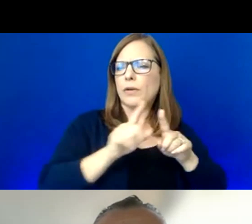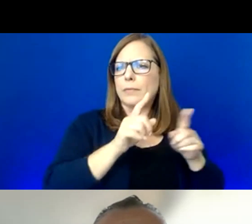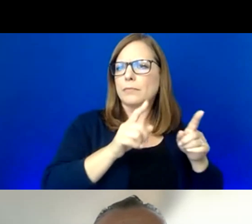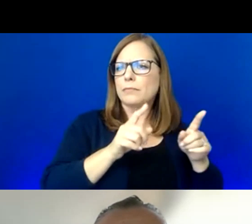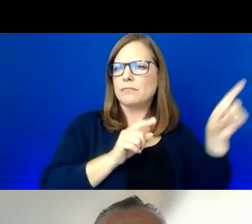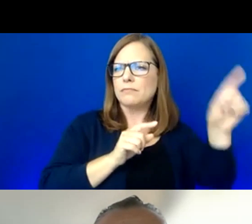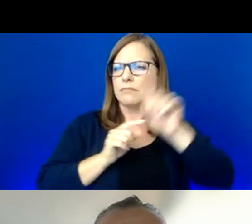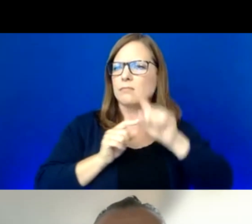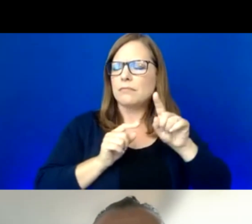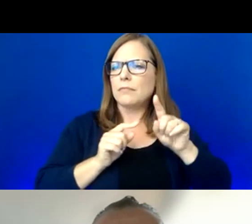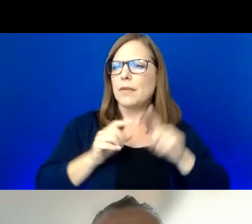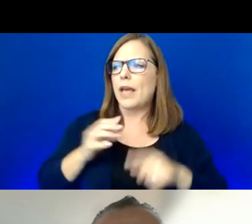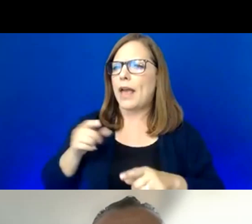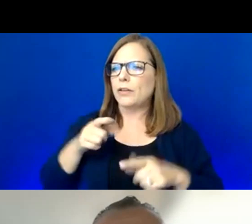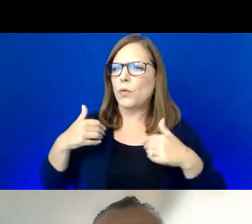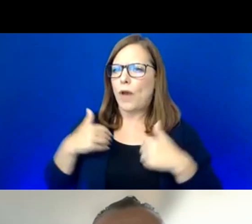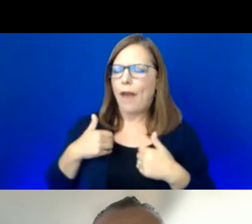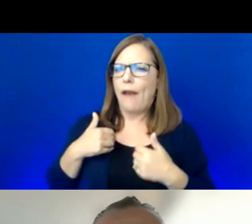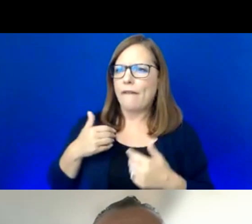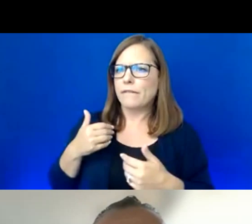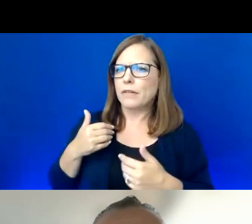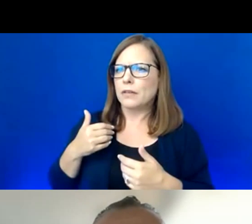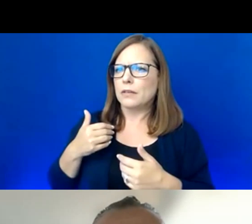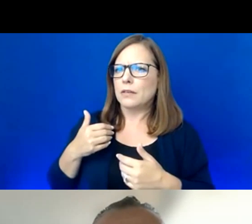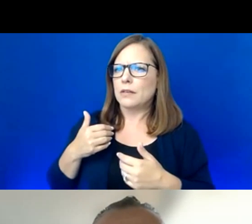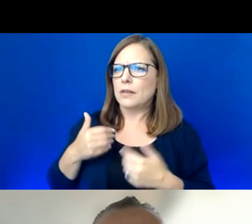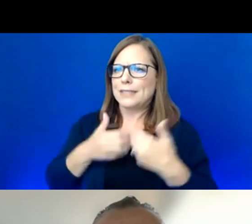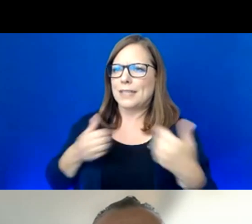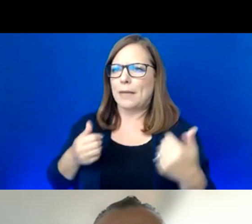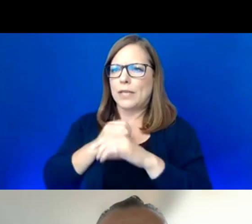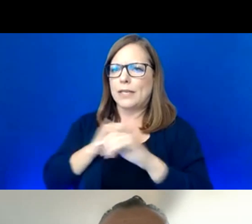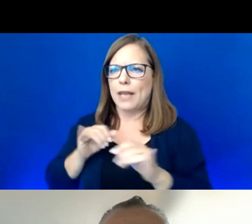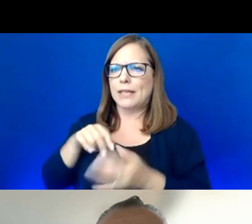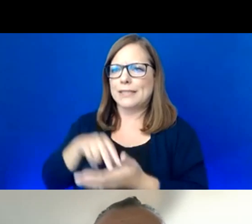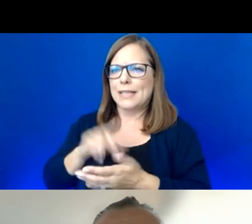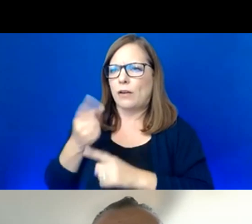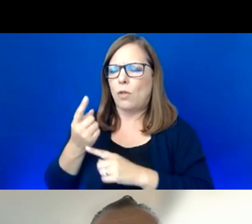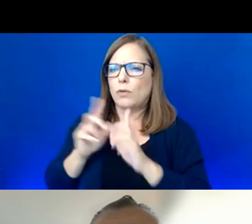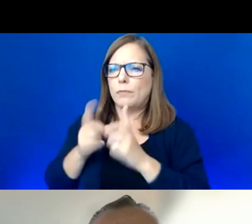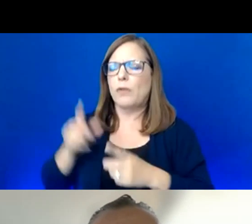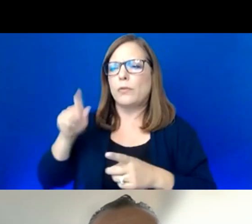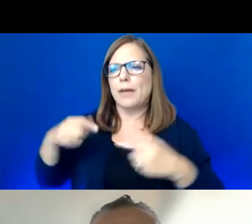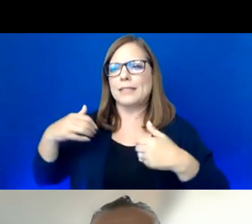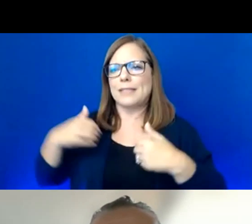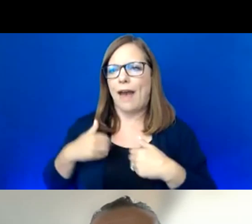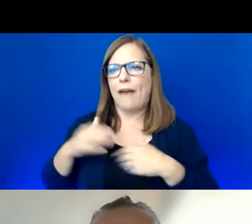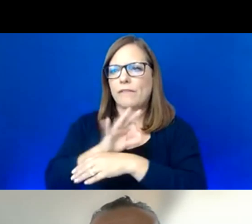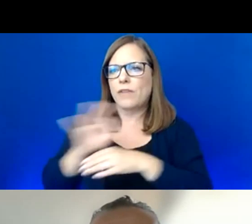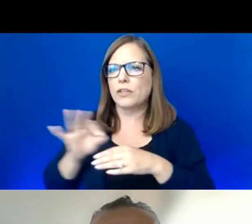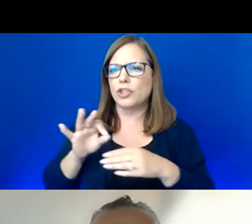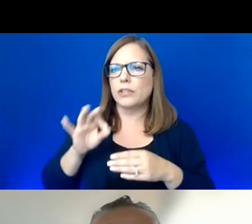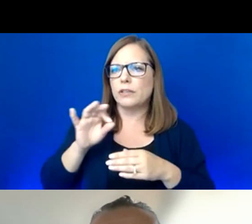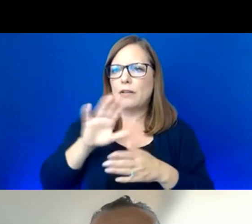standalone department, you have to have those functions, in each of those departments. And so that is, the